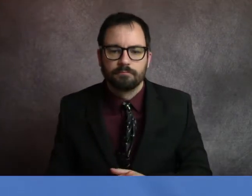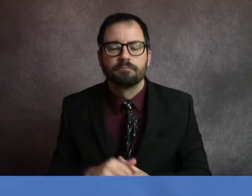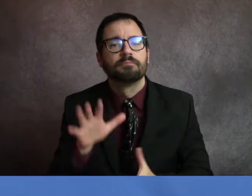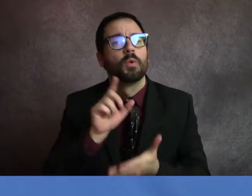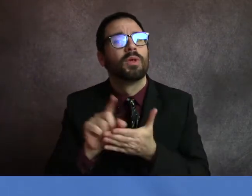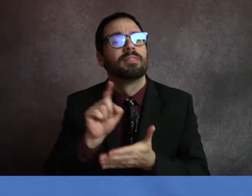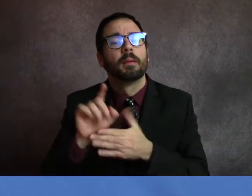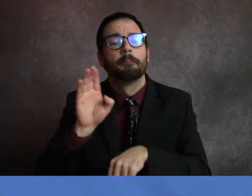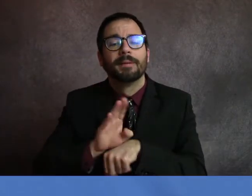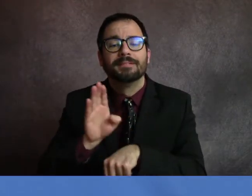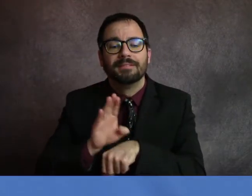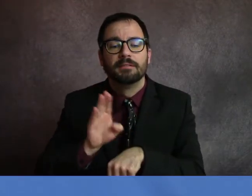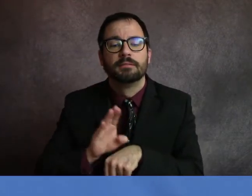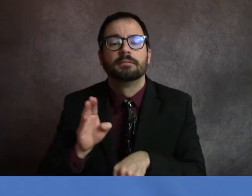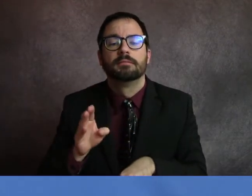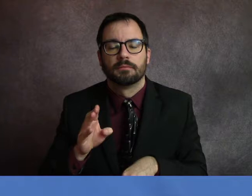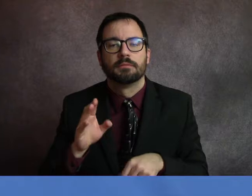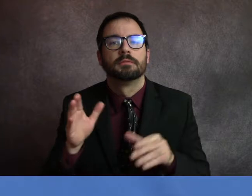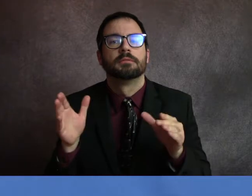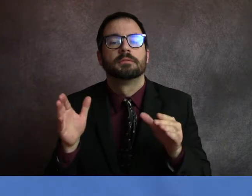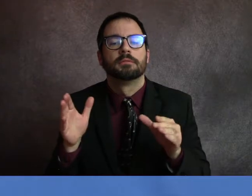all information on all of this, you can go to